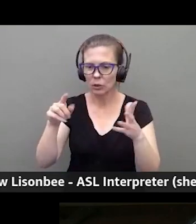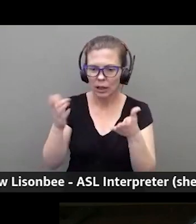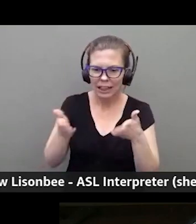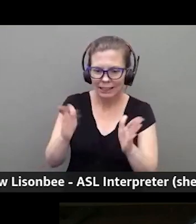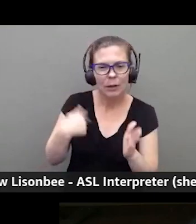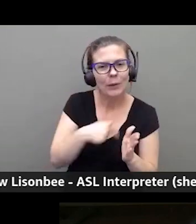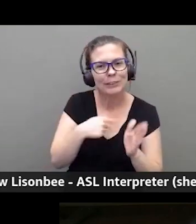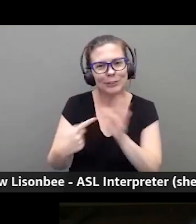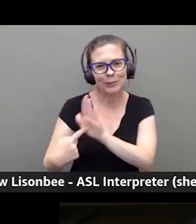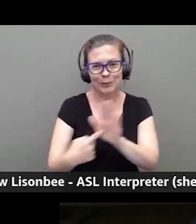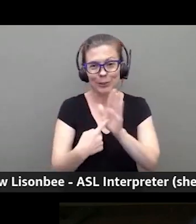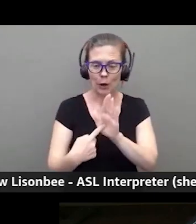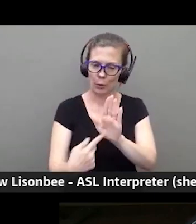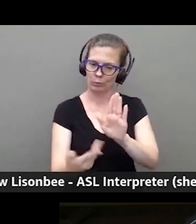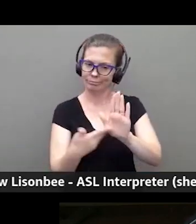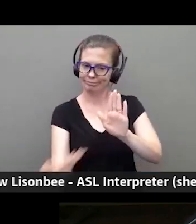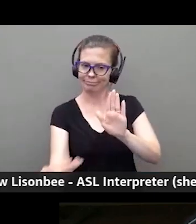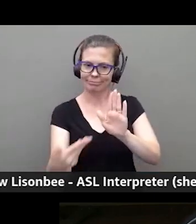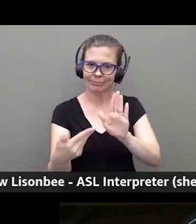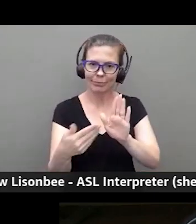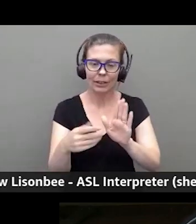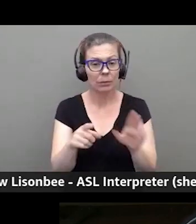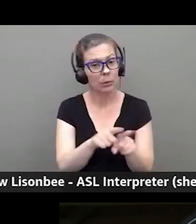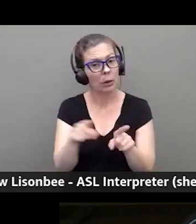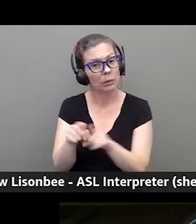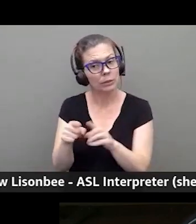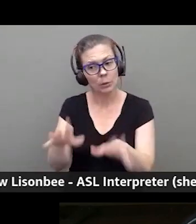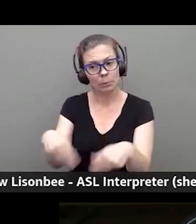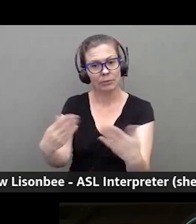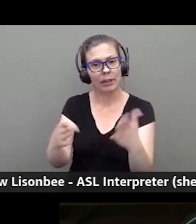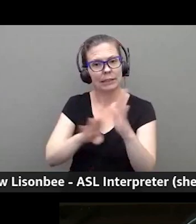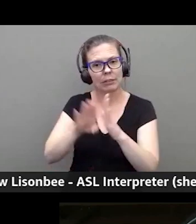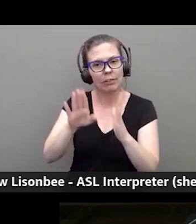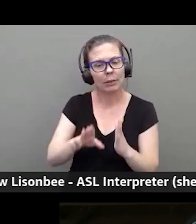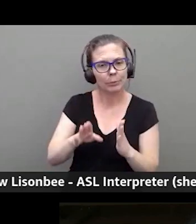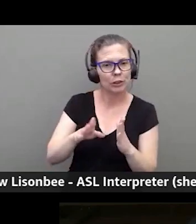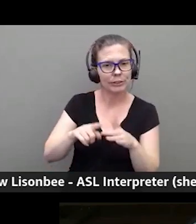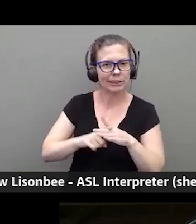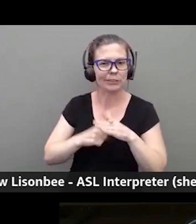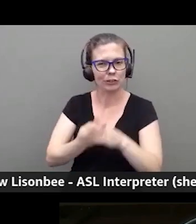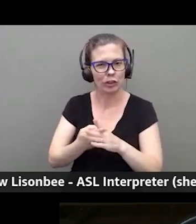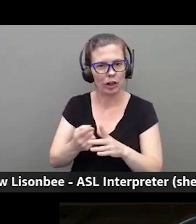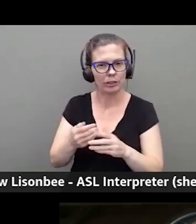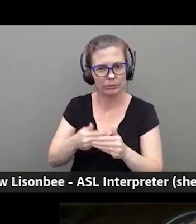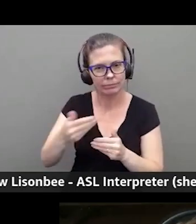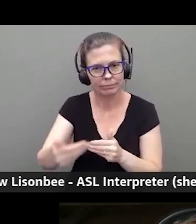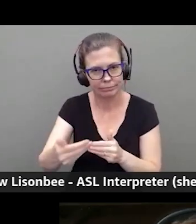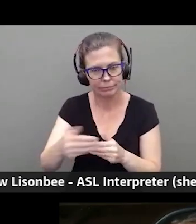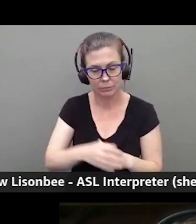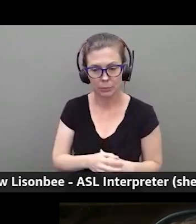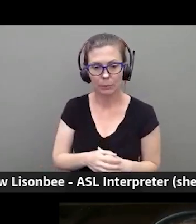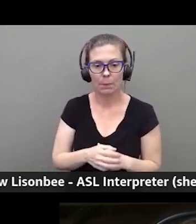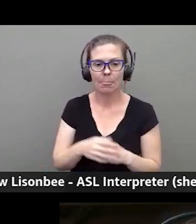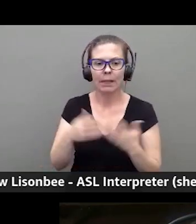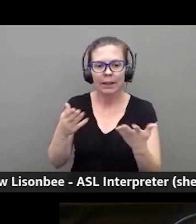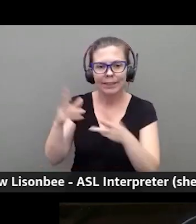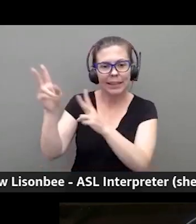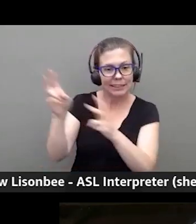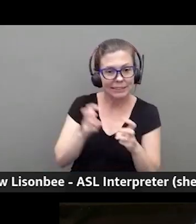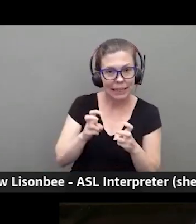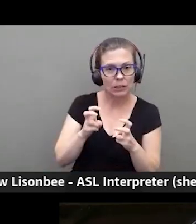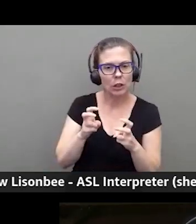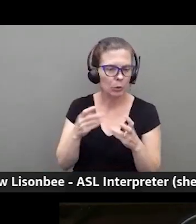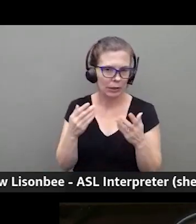to show off these kind of things, as well as give developers kind of a jumping off point, right? Something they can download and